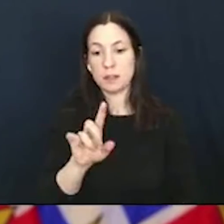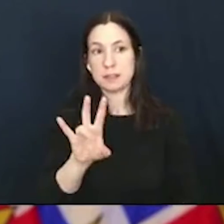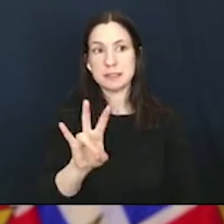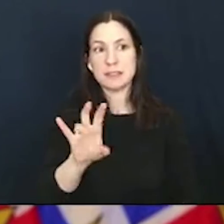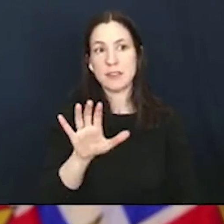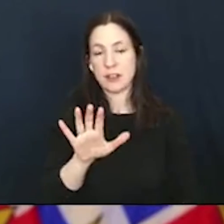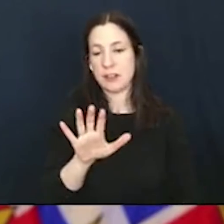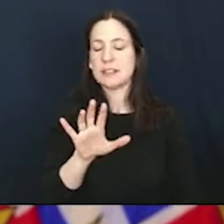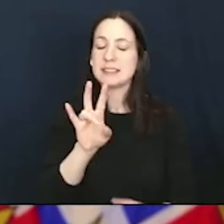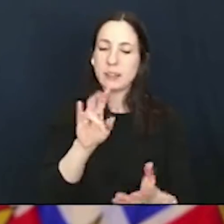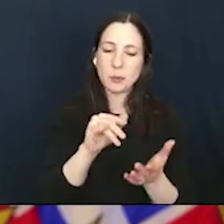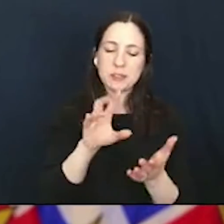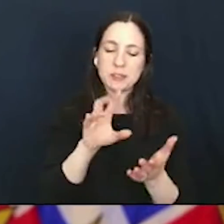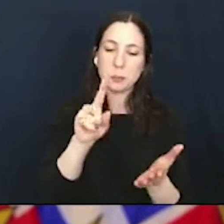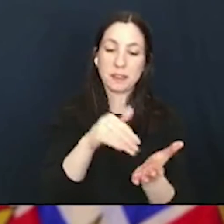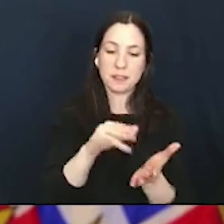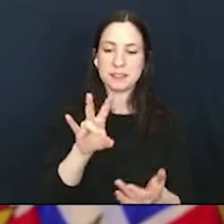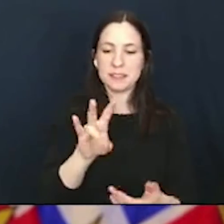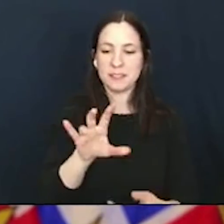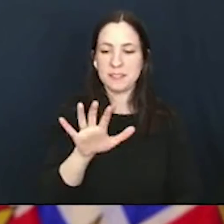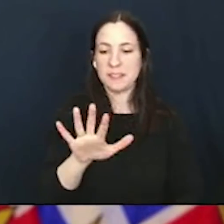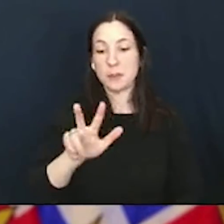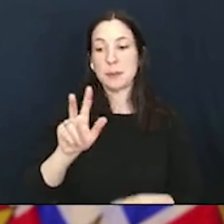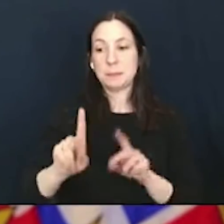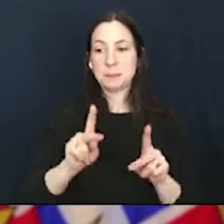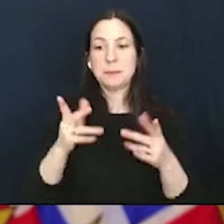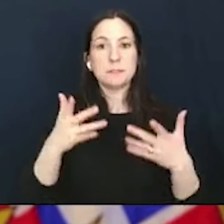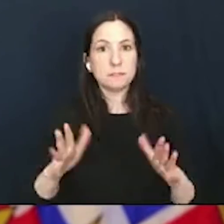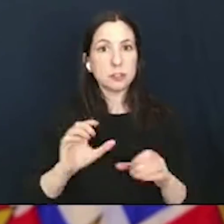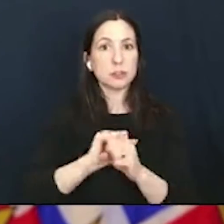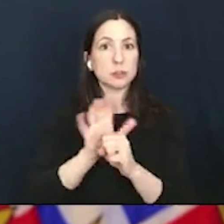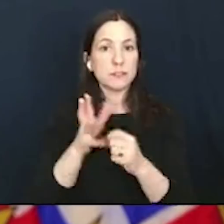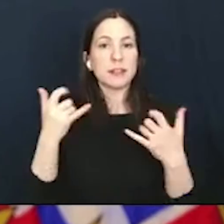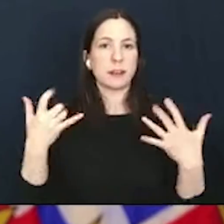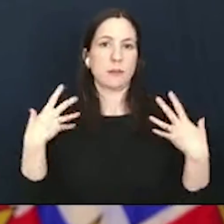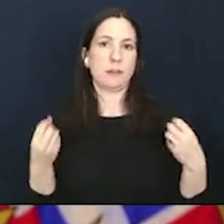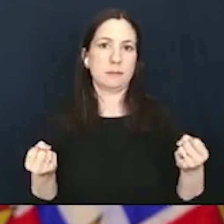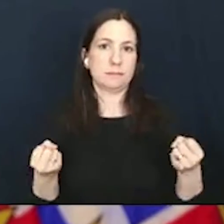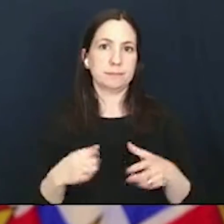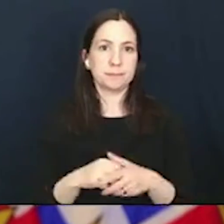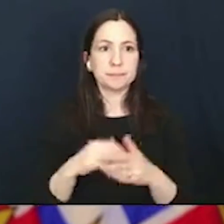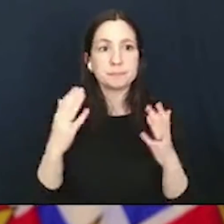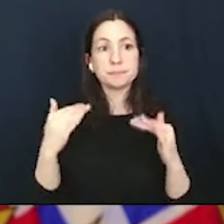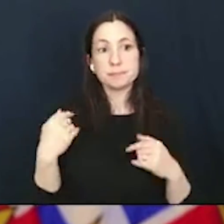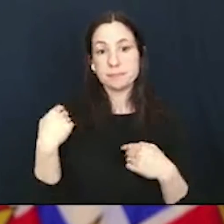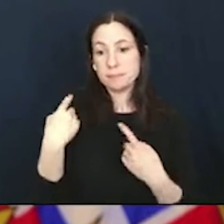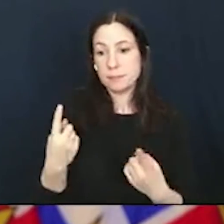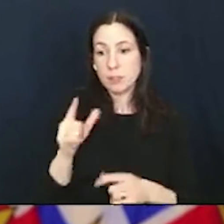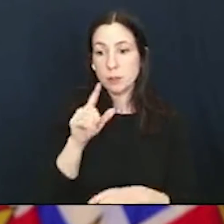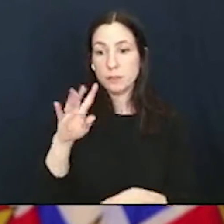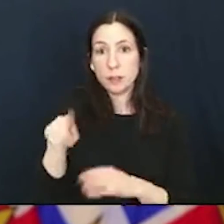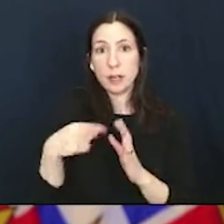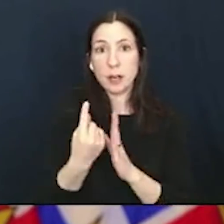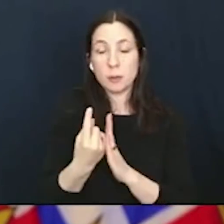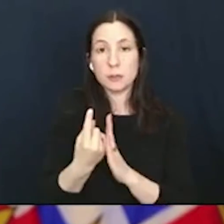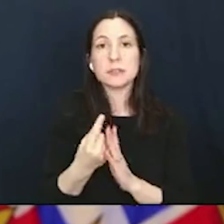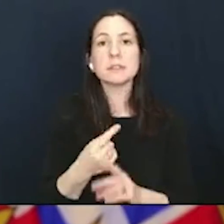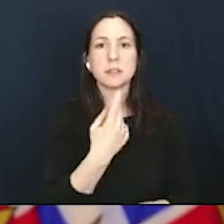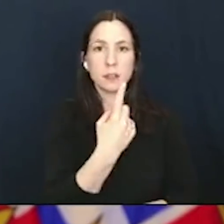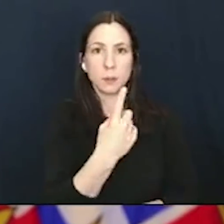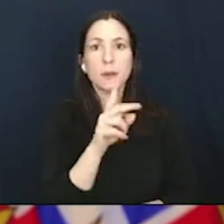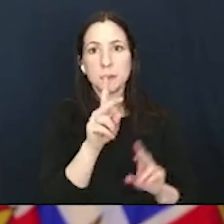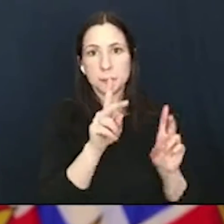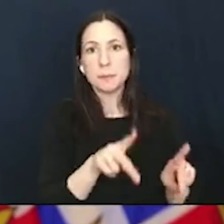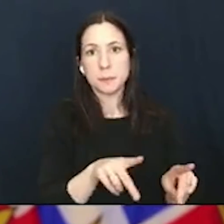71,753 people have recovered now from COVID-19. In the last 24 hours, we've had a single person who has